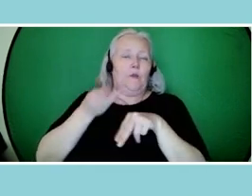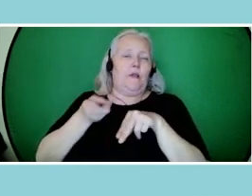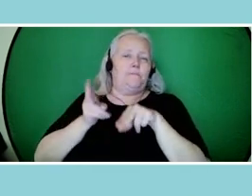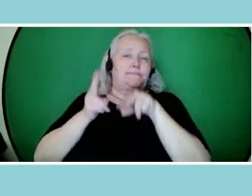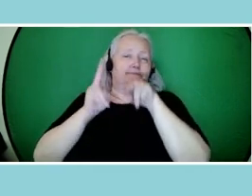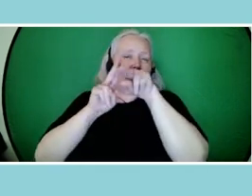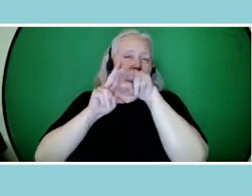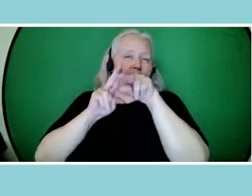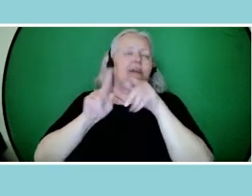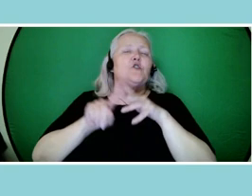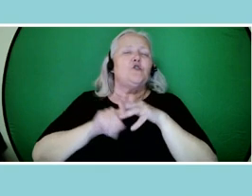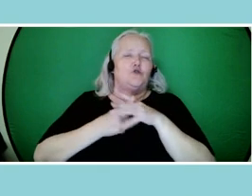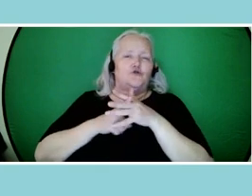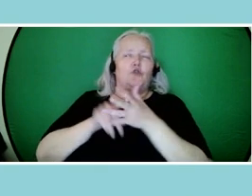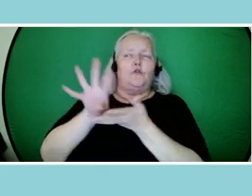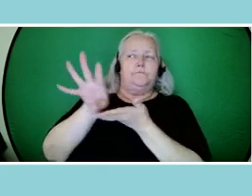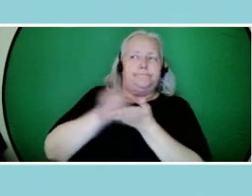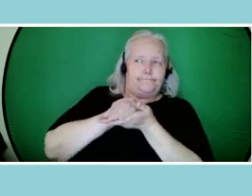you are documenting.